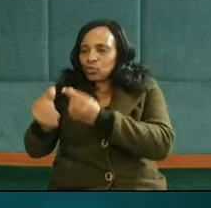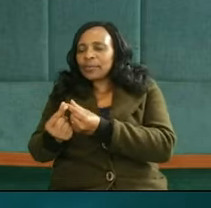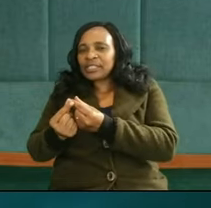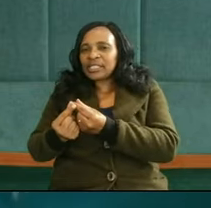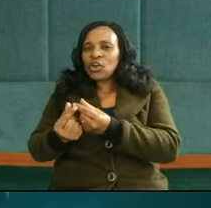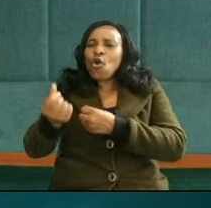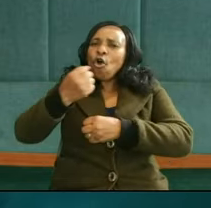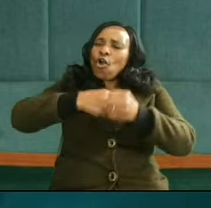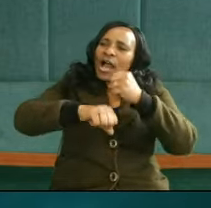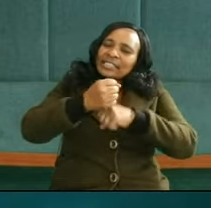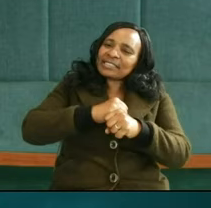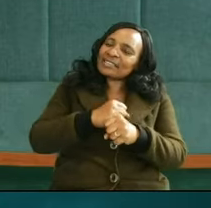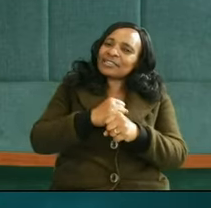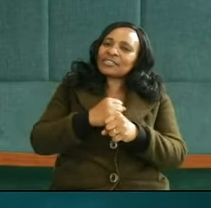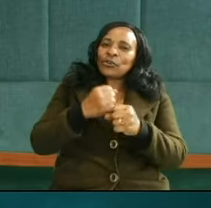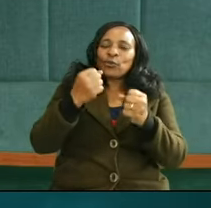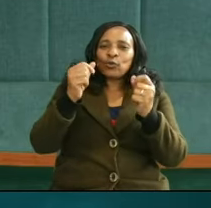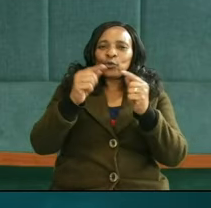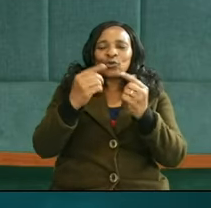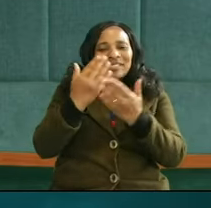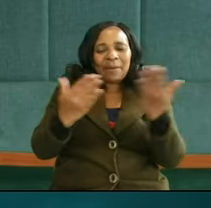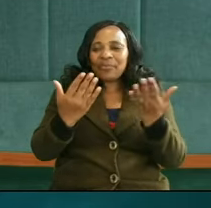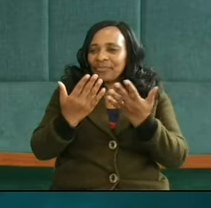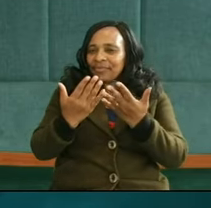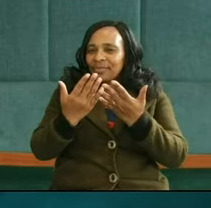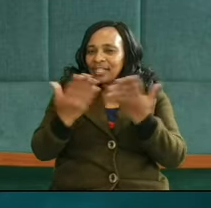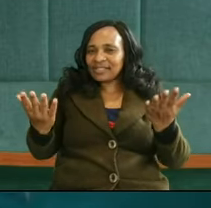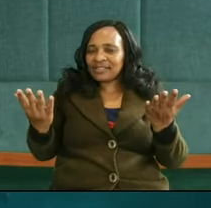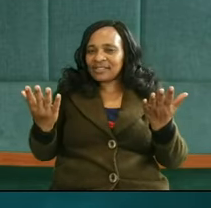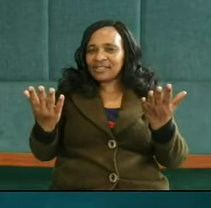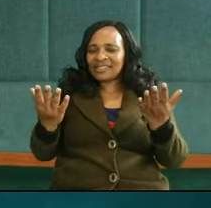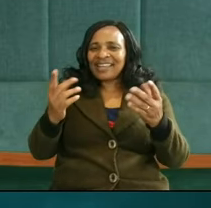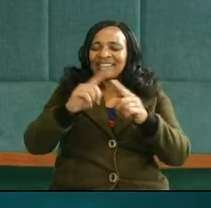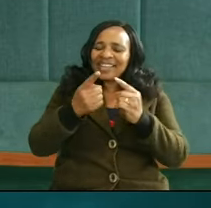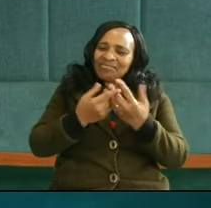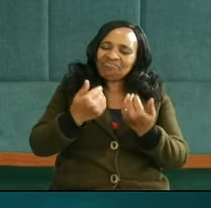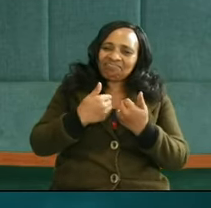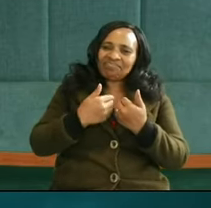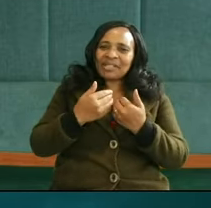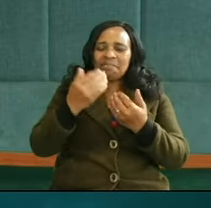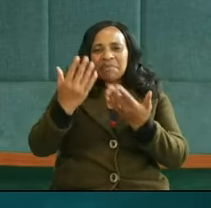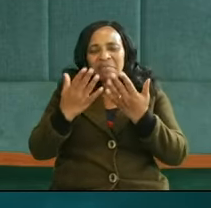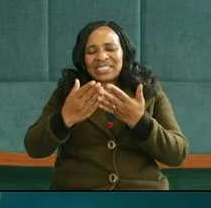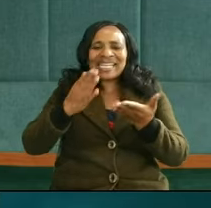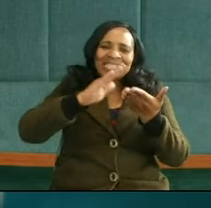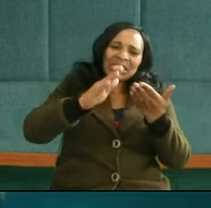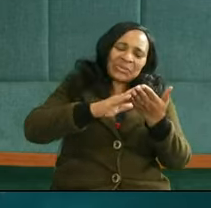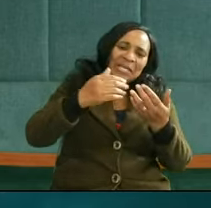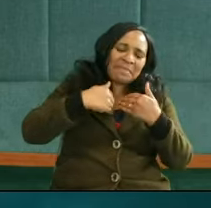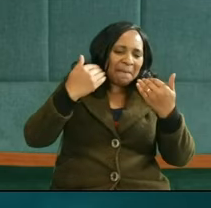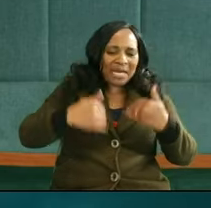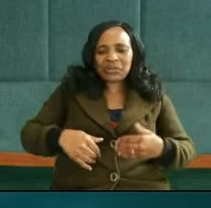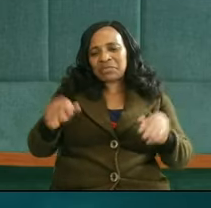practicing partisanship and practicing exclusivity. We are not the first ones to